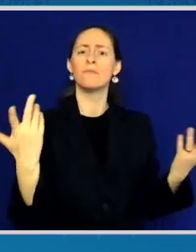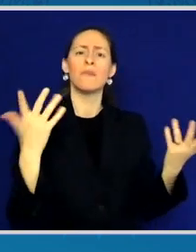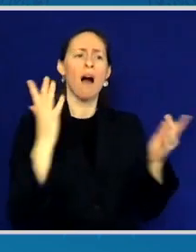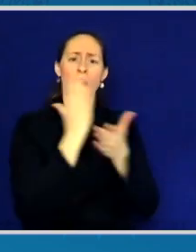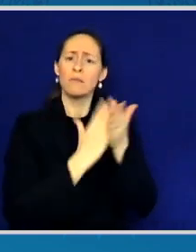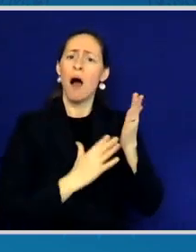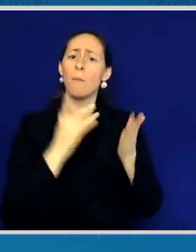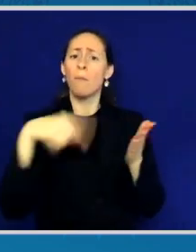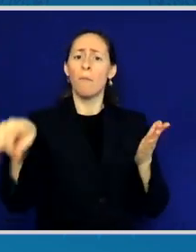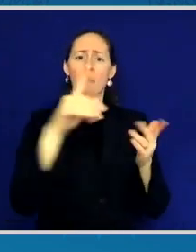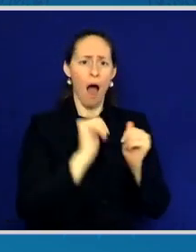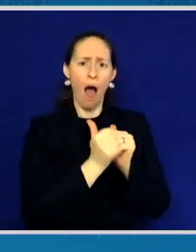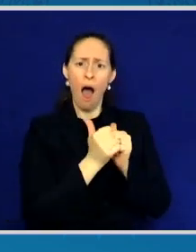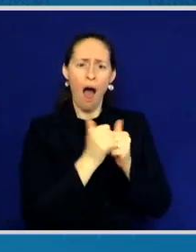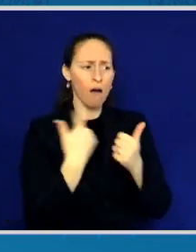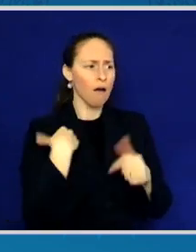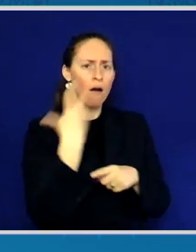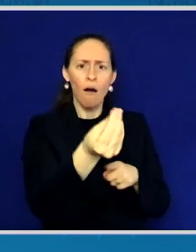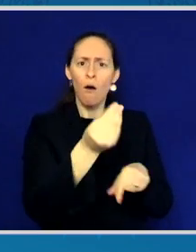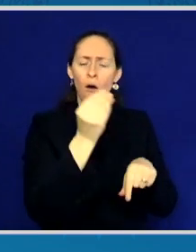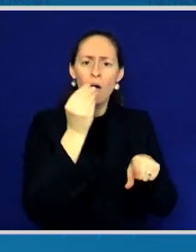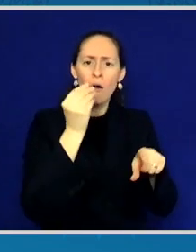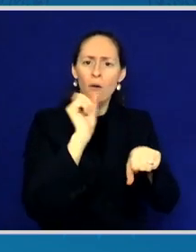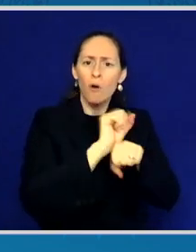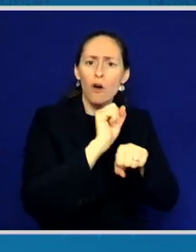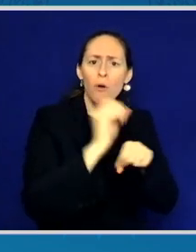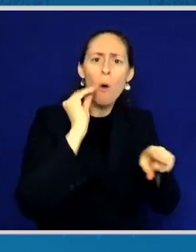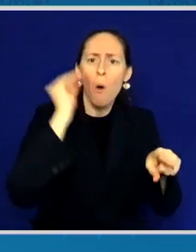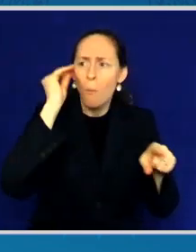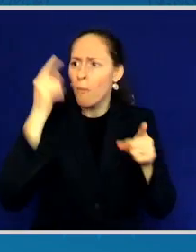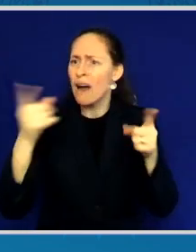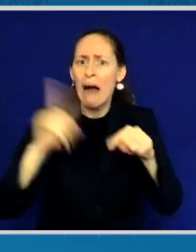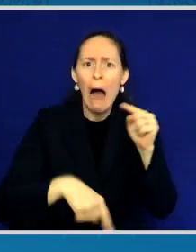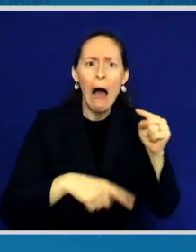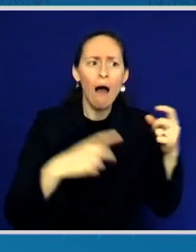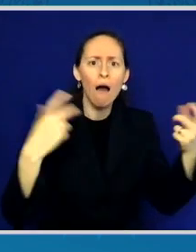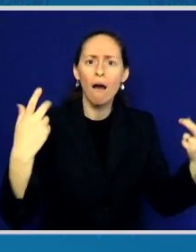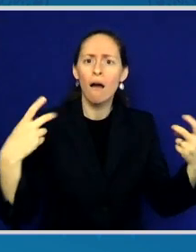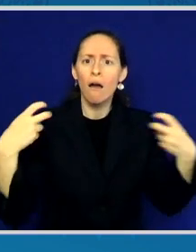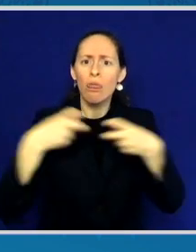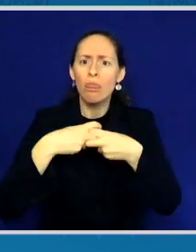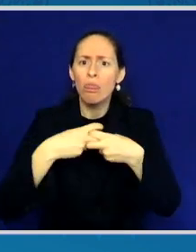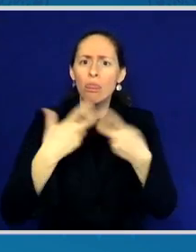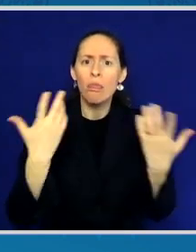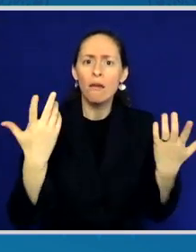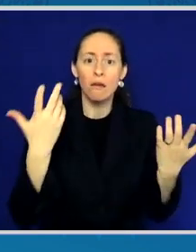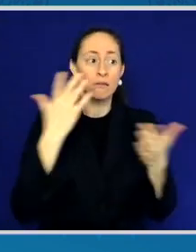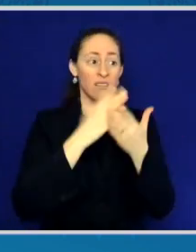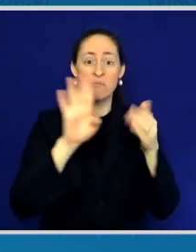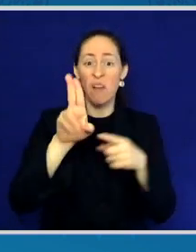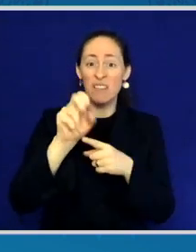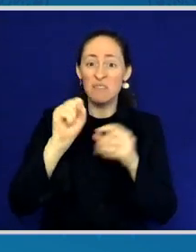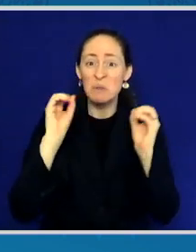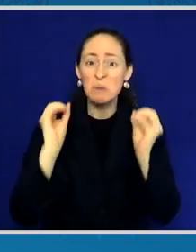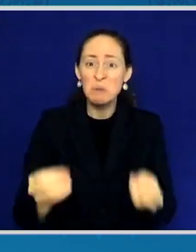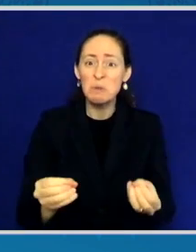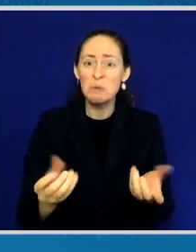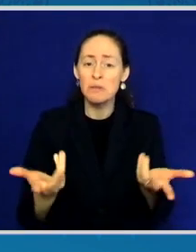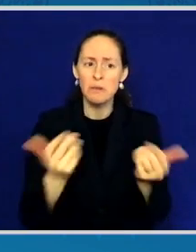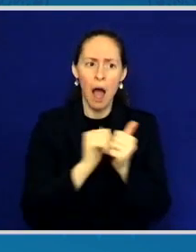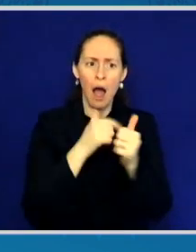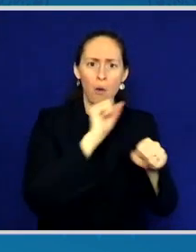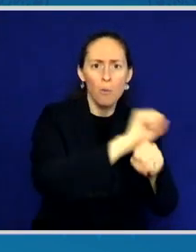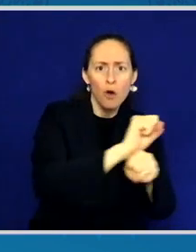work late, if they don't have bus service, and many cities don't. Cincinnati now does it right, and it's because you all came